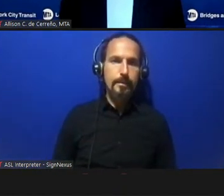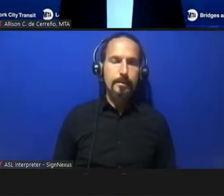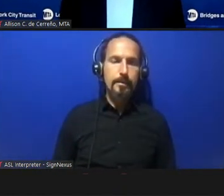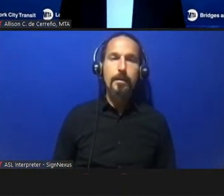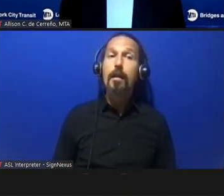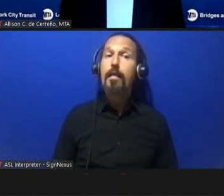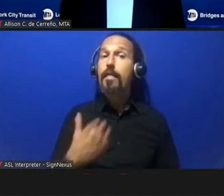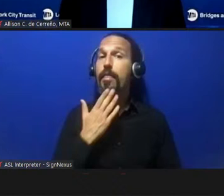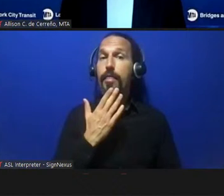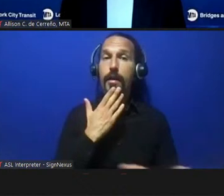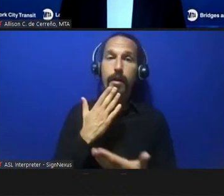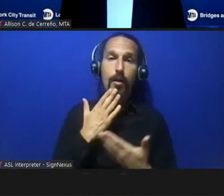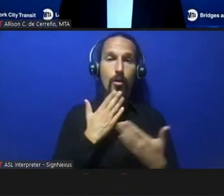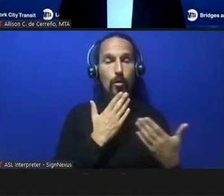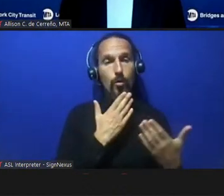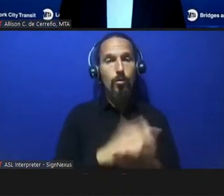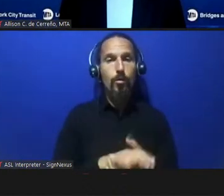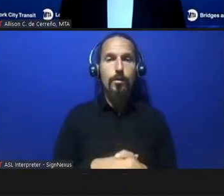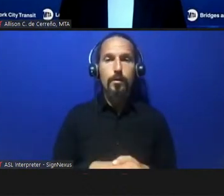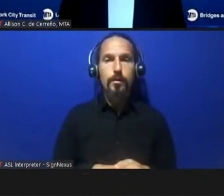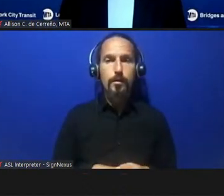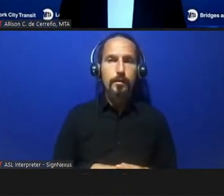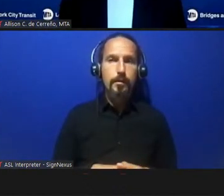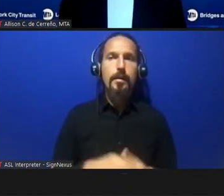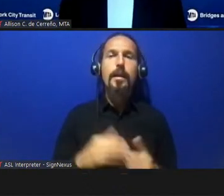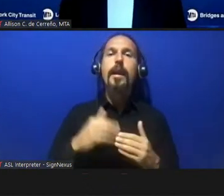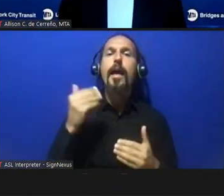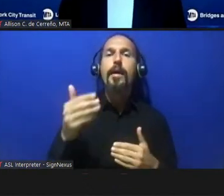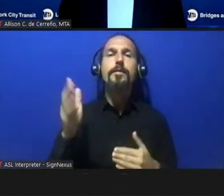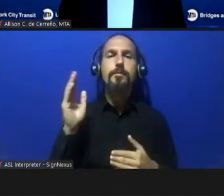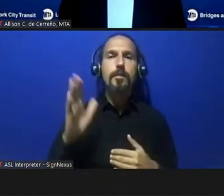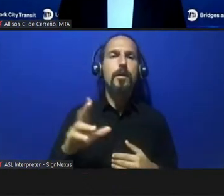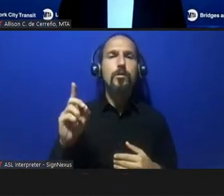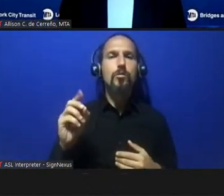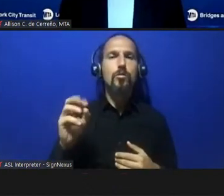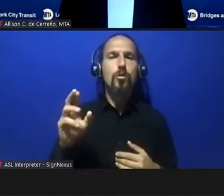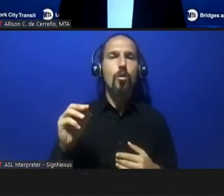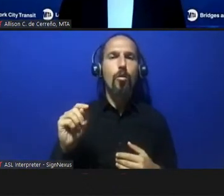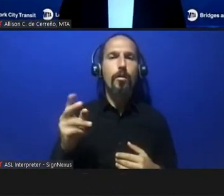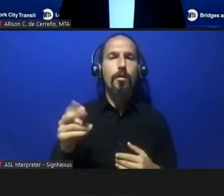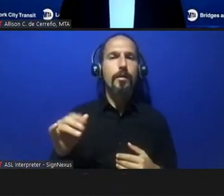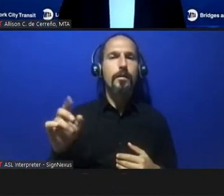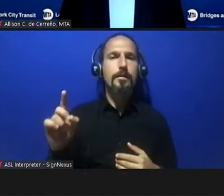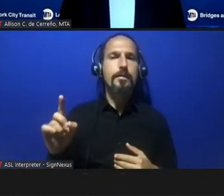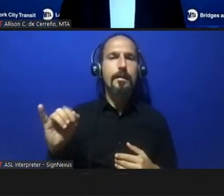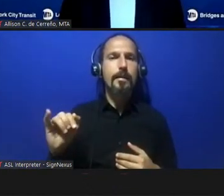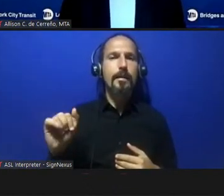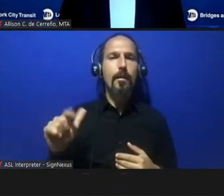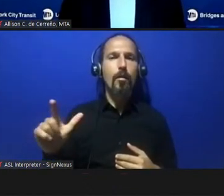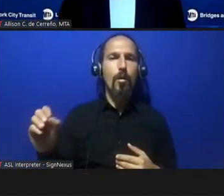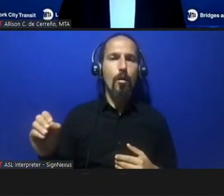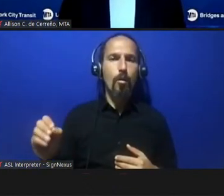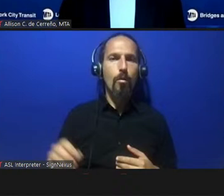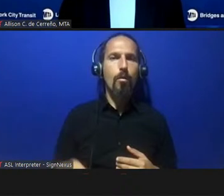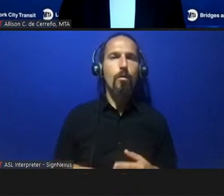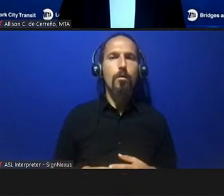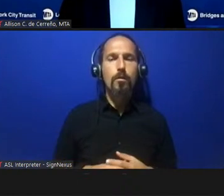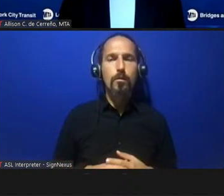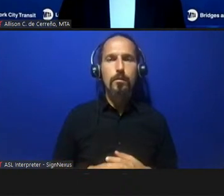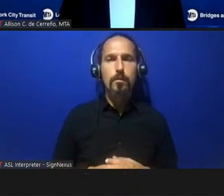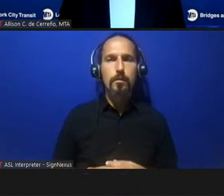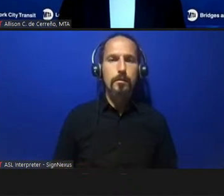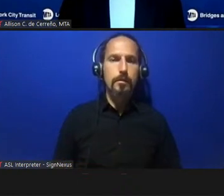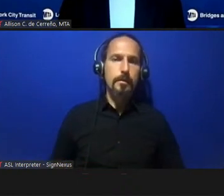thank you our next speaker is dorothy delulo followed by al al